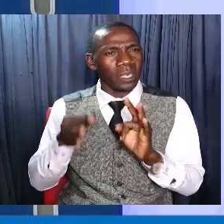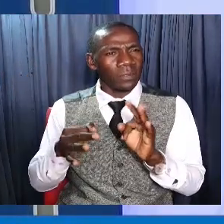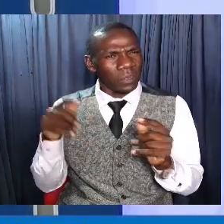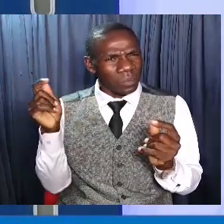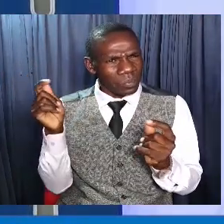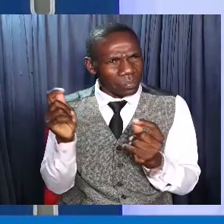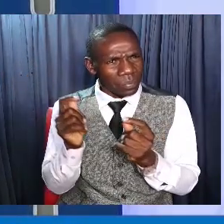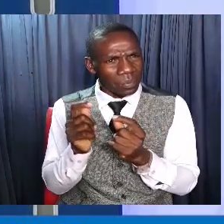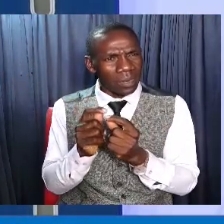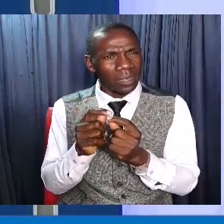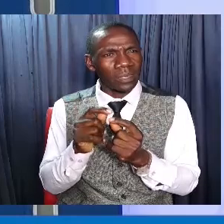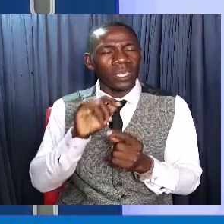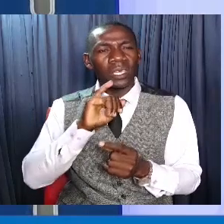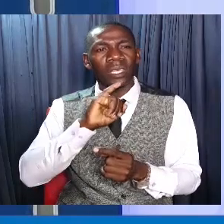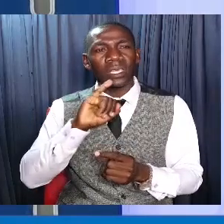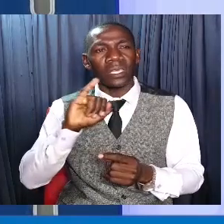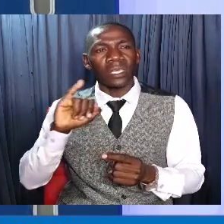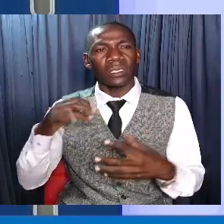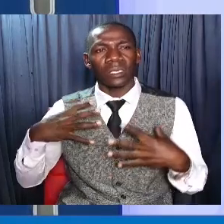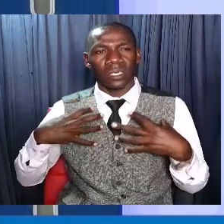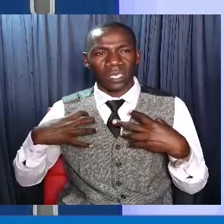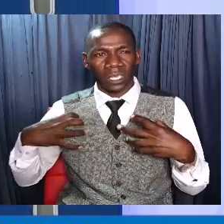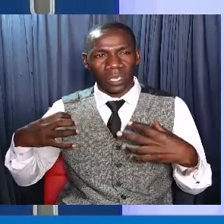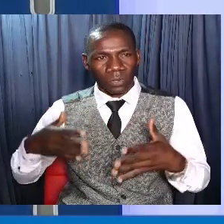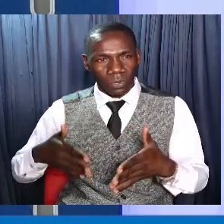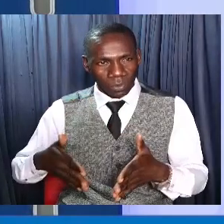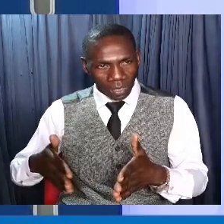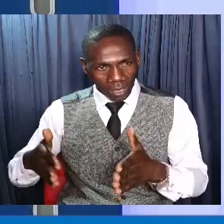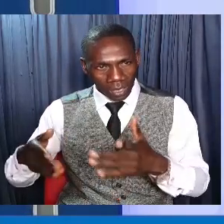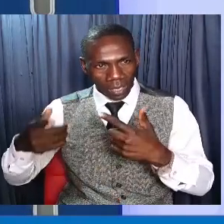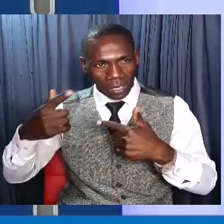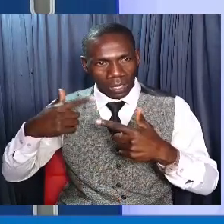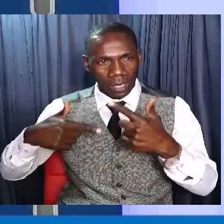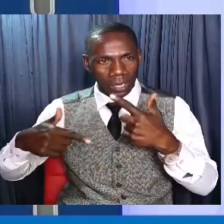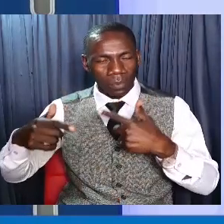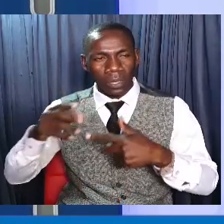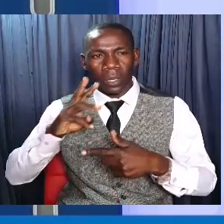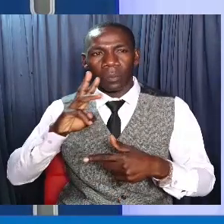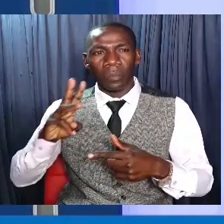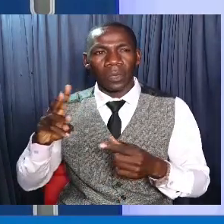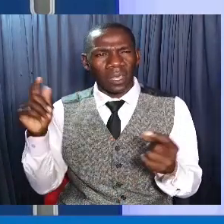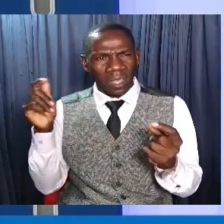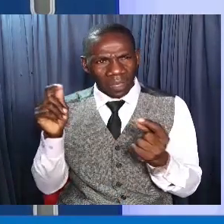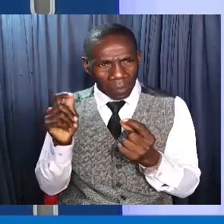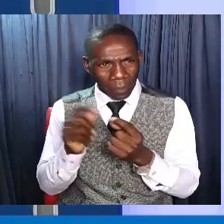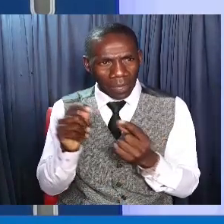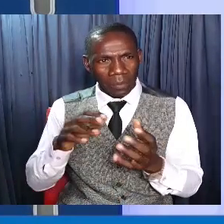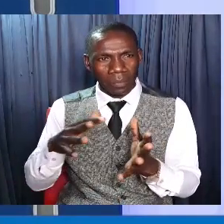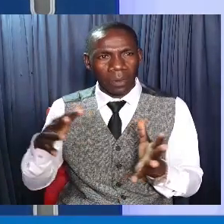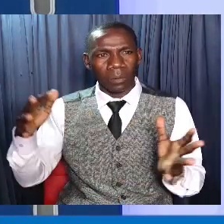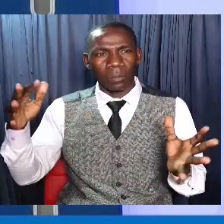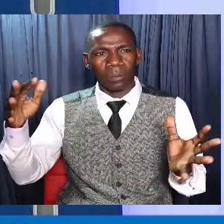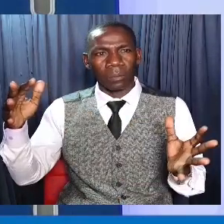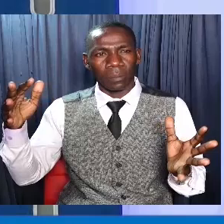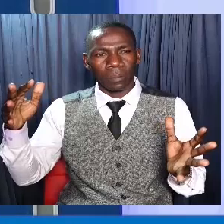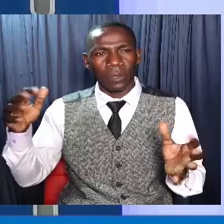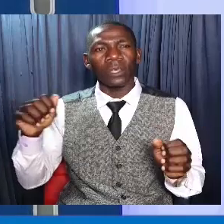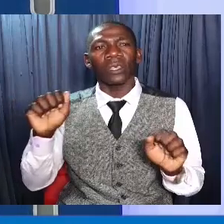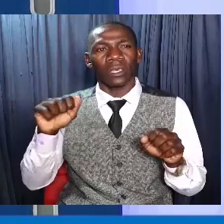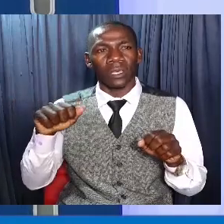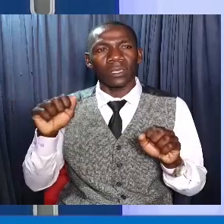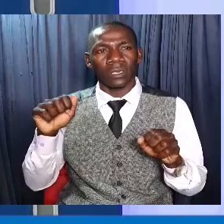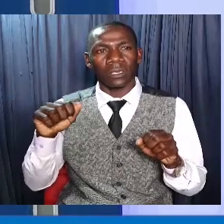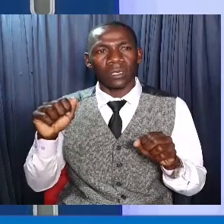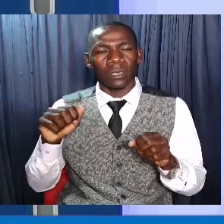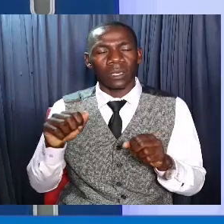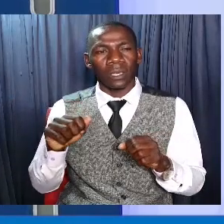in that condition. Hivyo ni uponyaji uko njiani unakuja. That way healing is coming your way. Utaumwa sana sana. The pain will be too much serious. Oh,